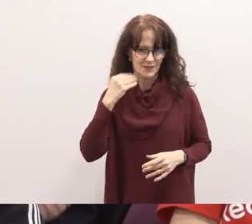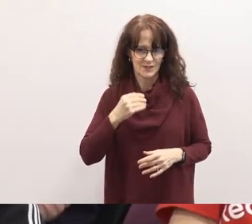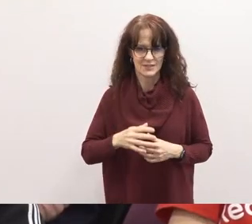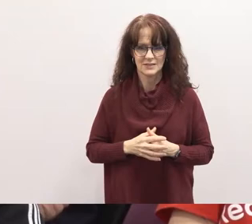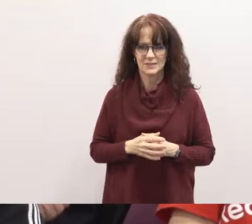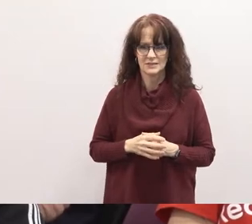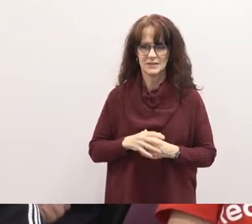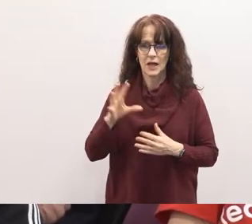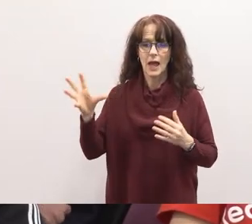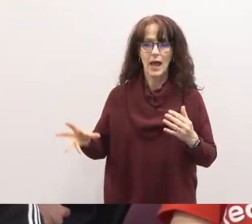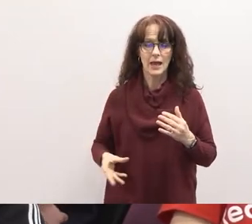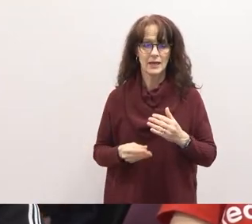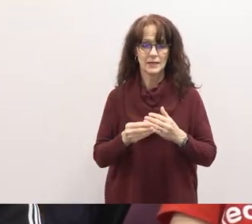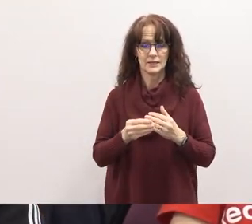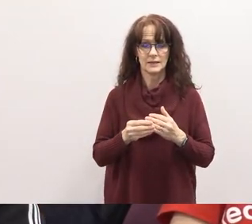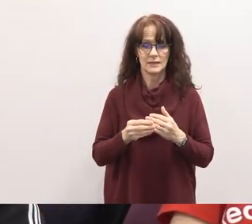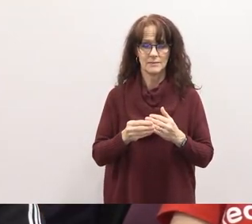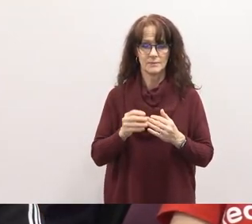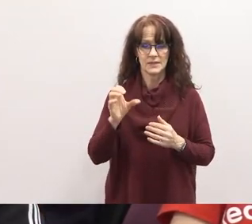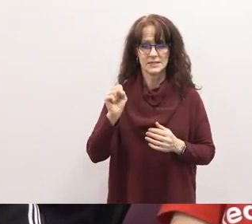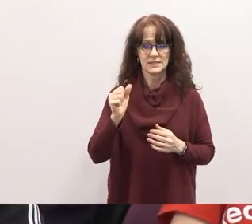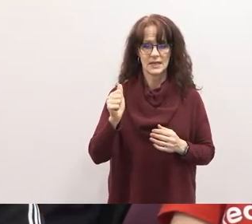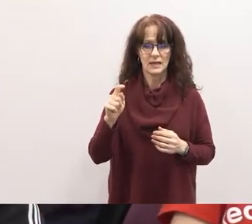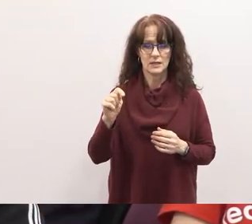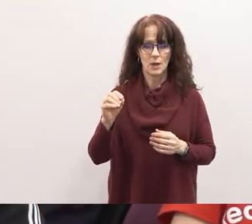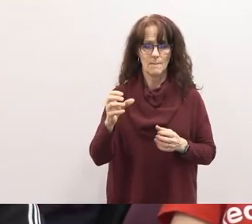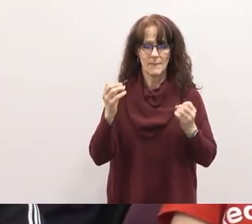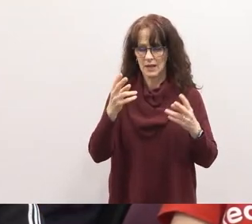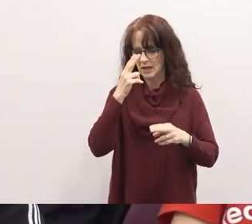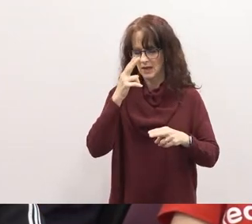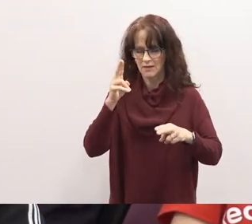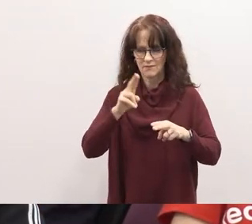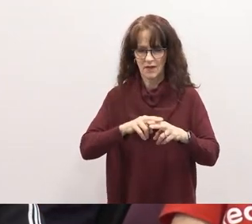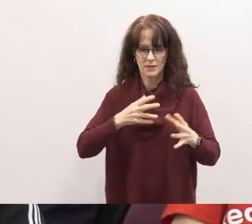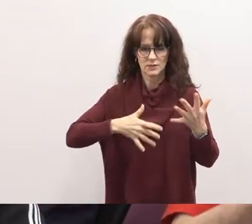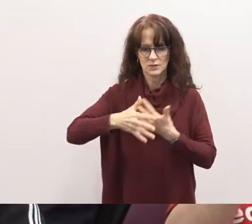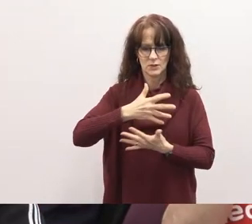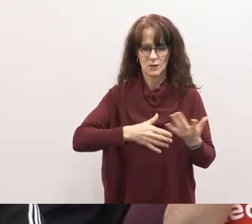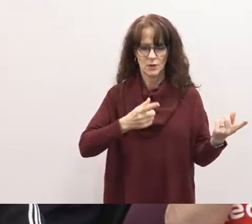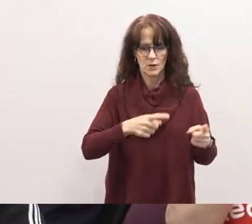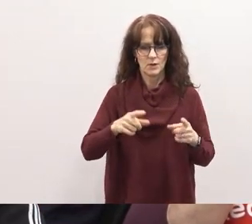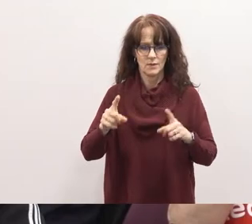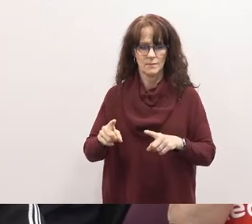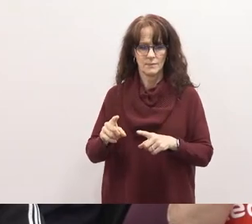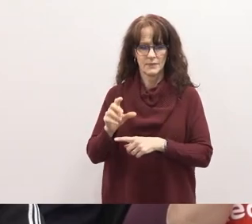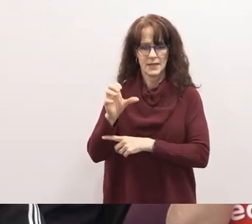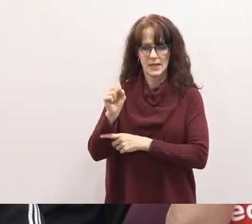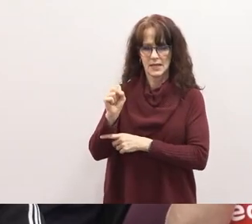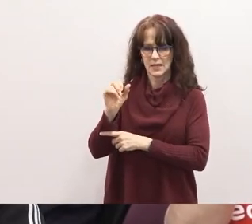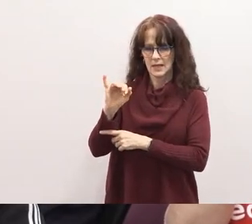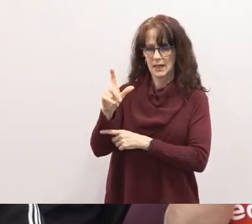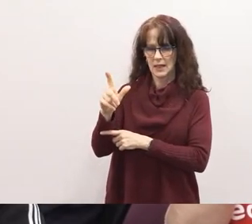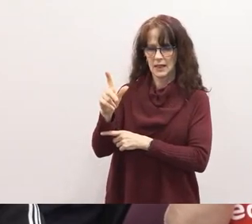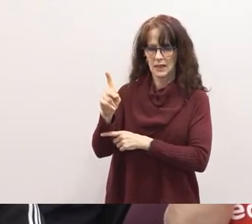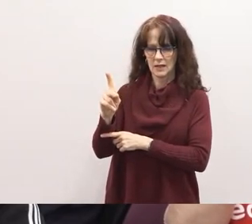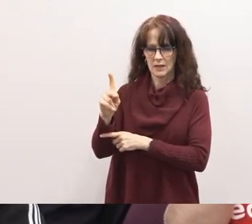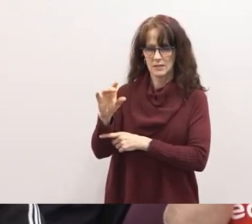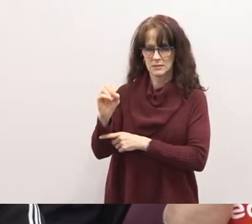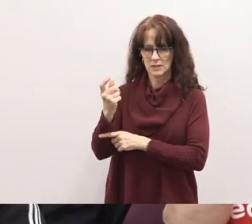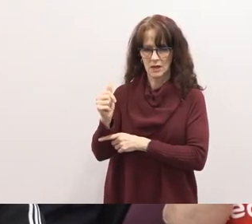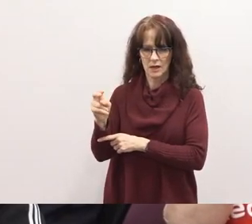Now, adding on, SADO has had many fun social events, including our Silk Sonic themed fall